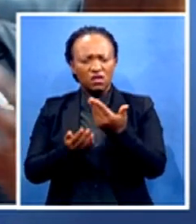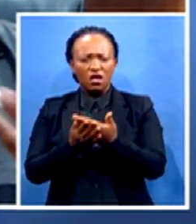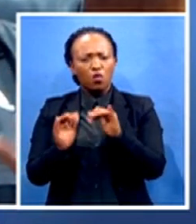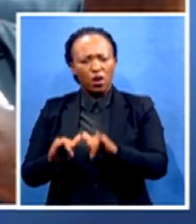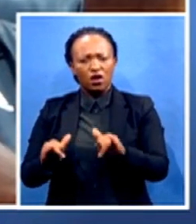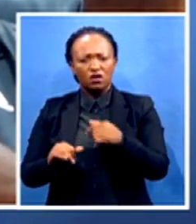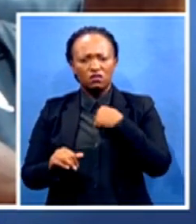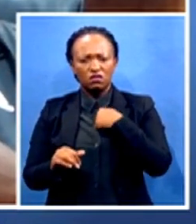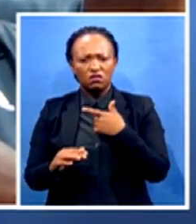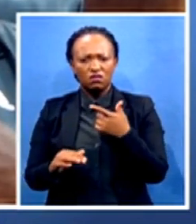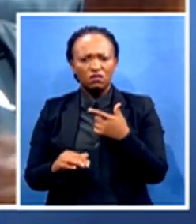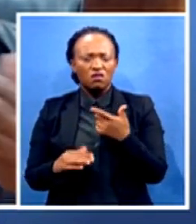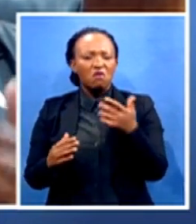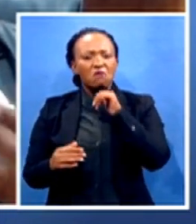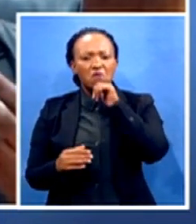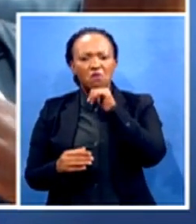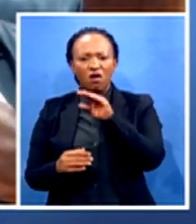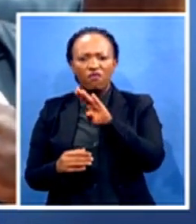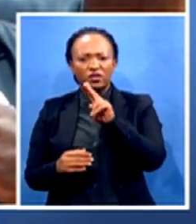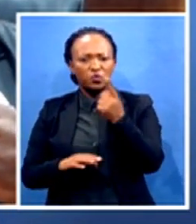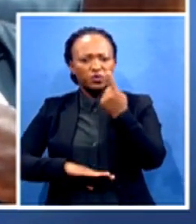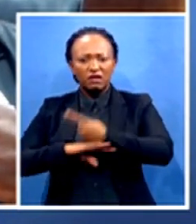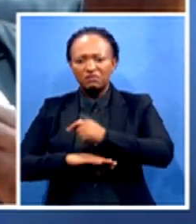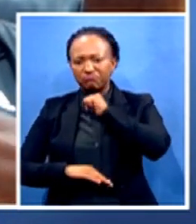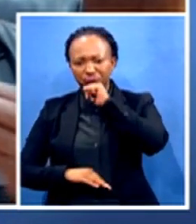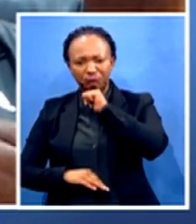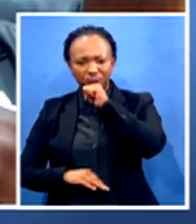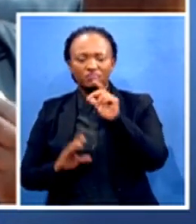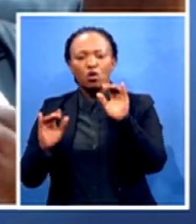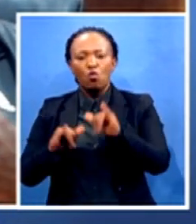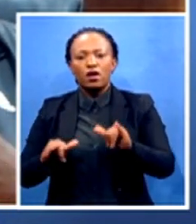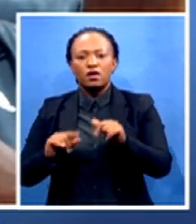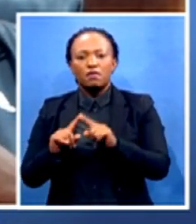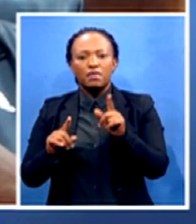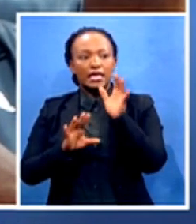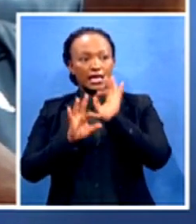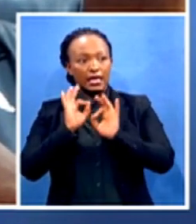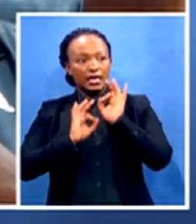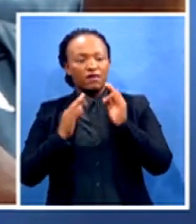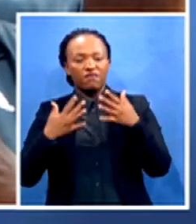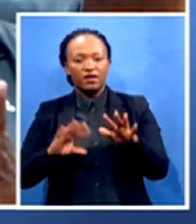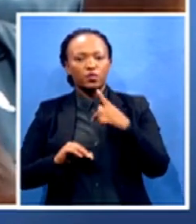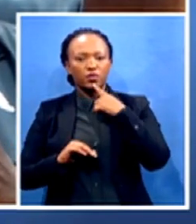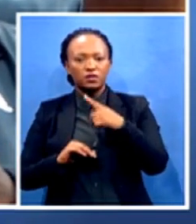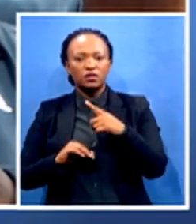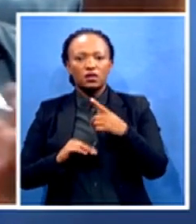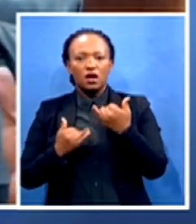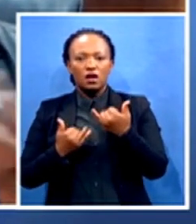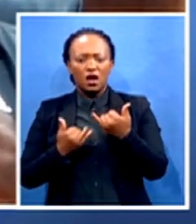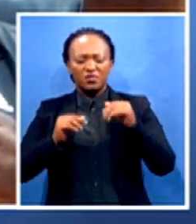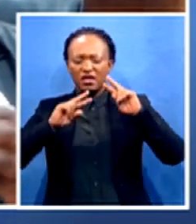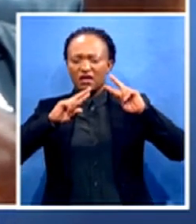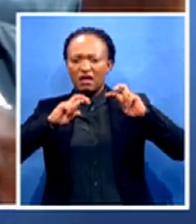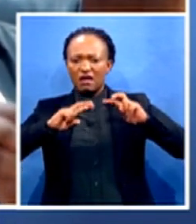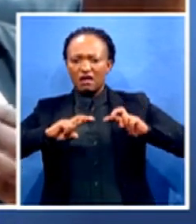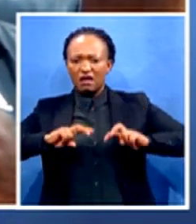still I'm going to wait, because the minister gave an explanation to say there's a study that they are investigating that says should not necessarily be 3 weeks,